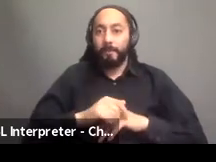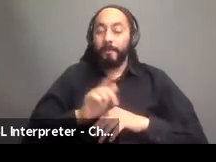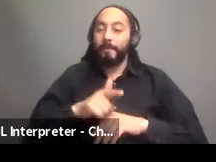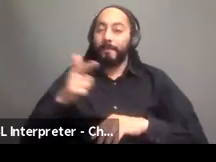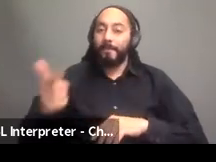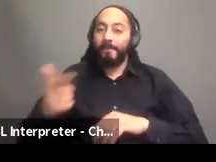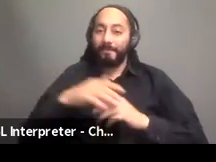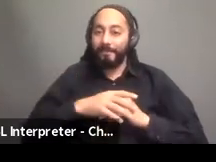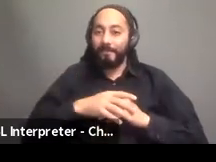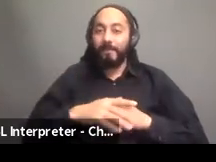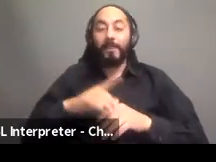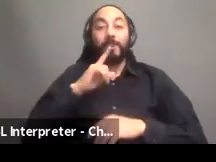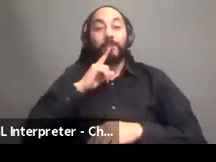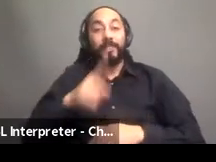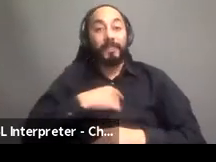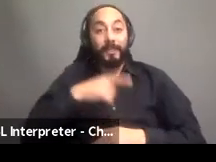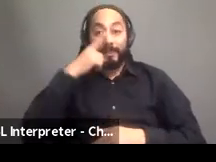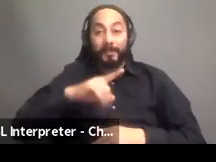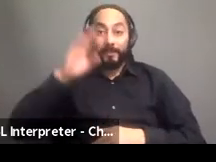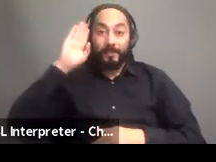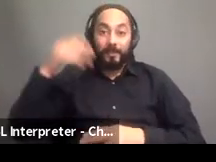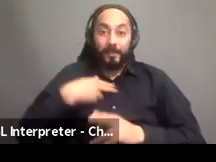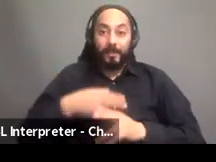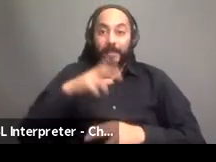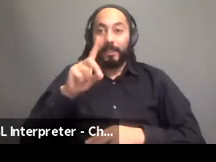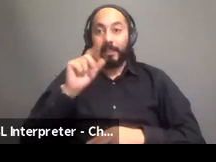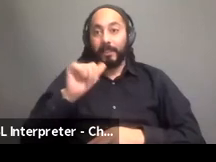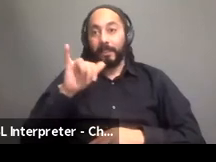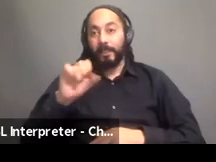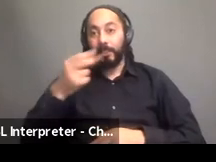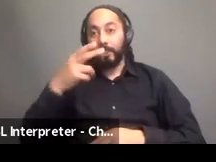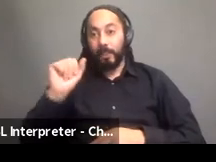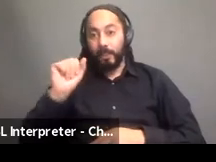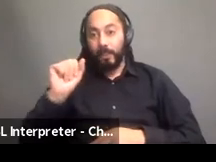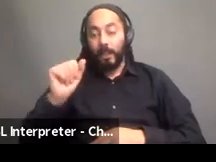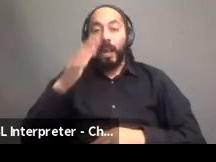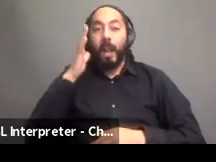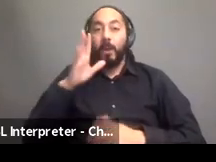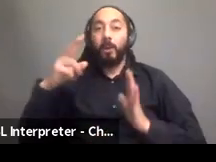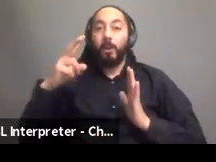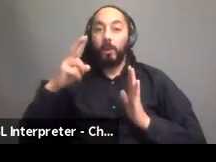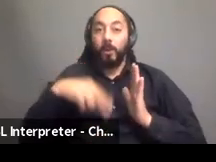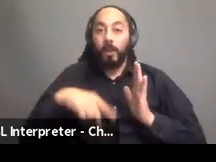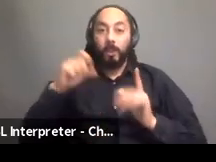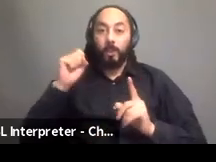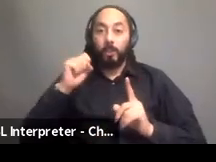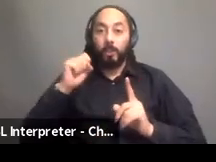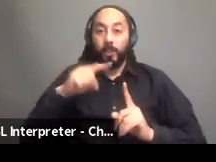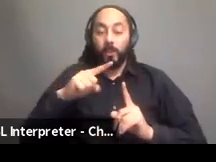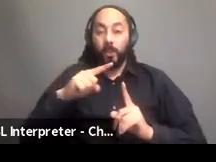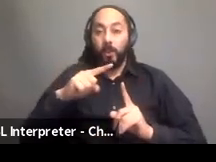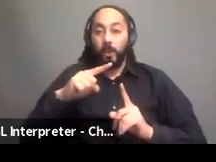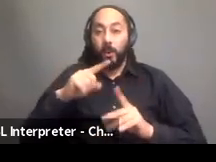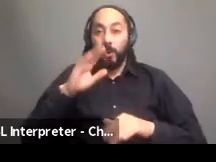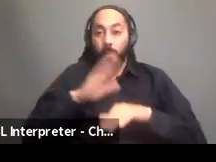to do that, Nora. Hello, everyone. My name is Daisha. So I am going to be reading the trigger warning. So